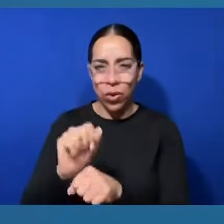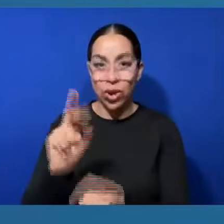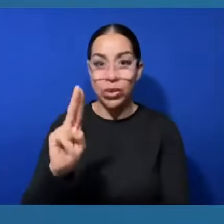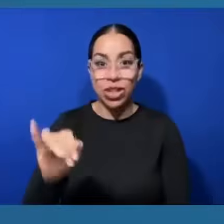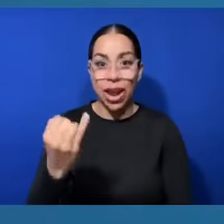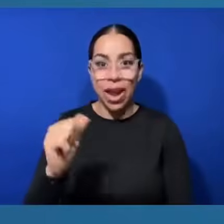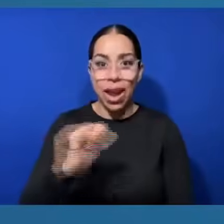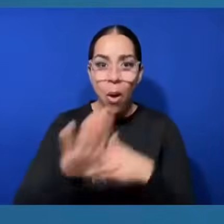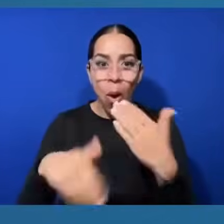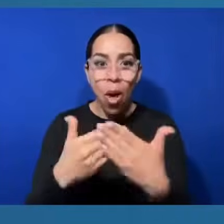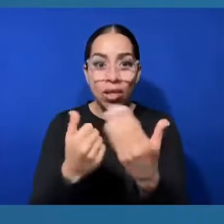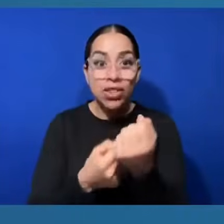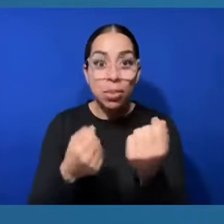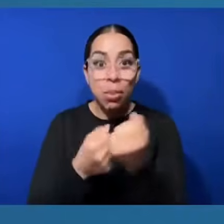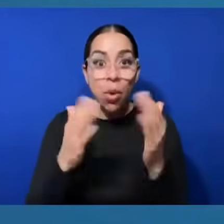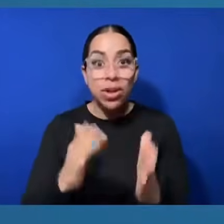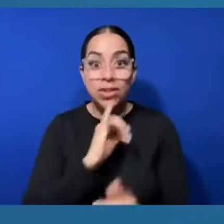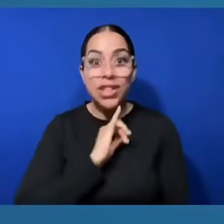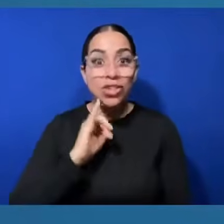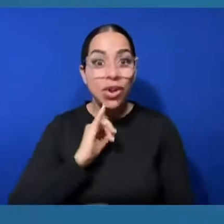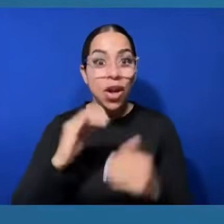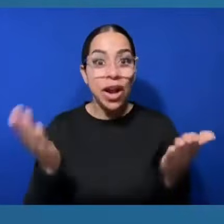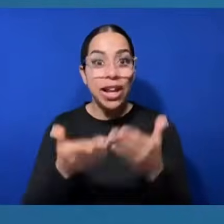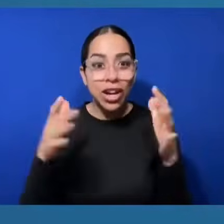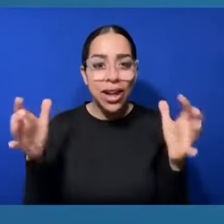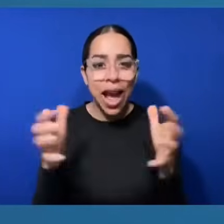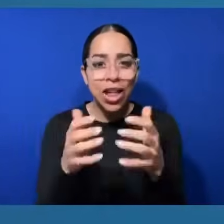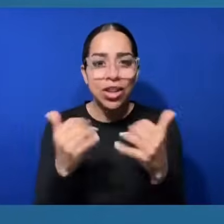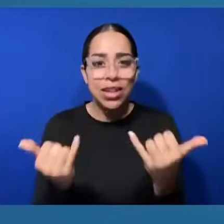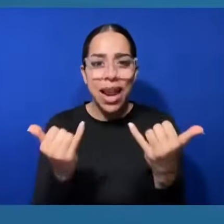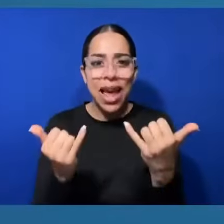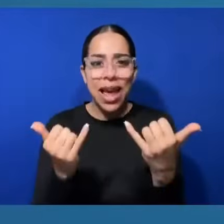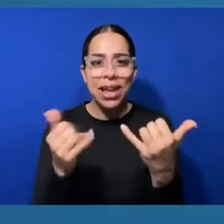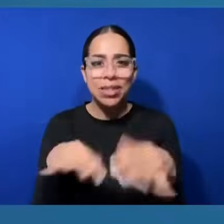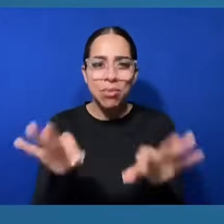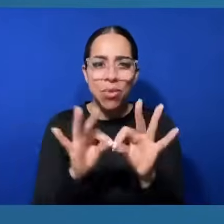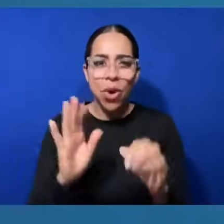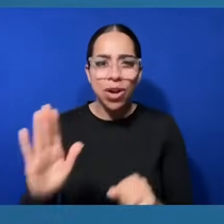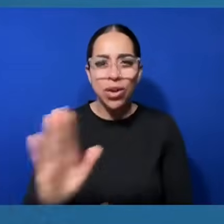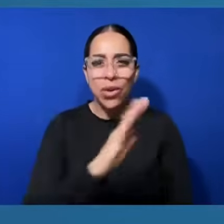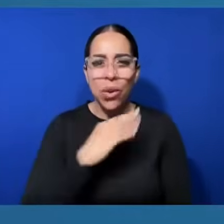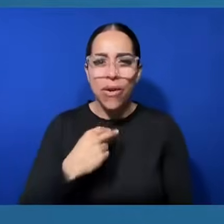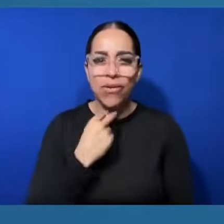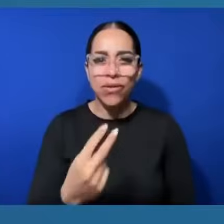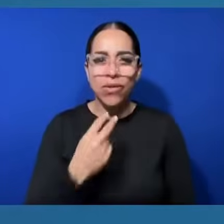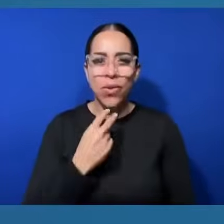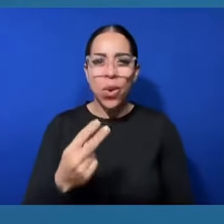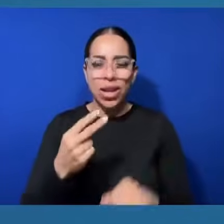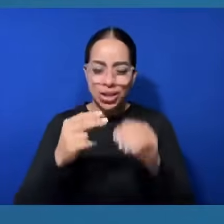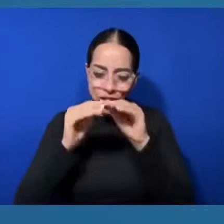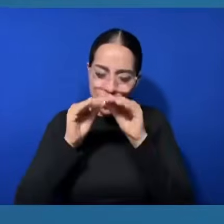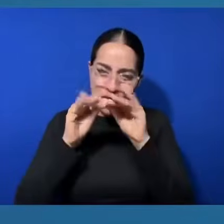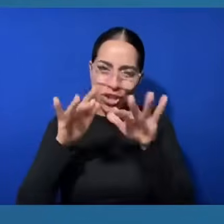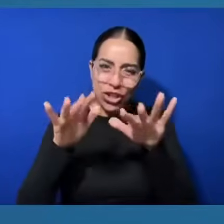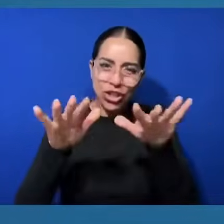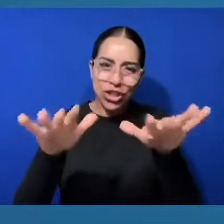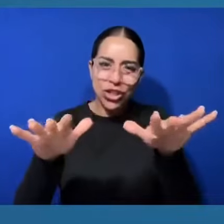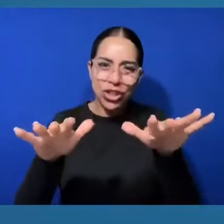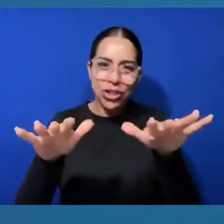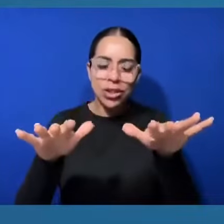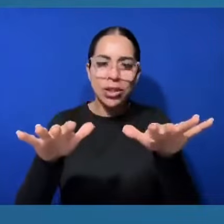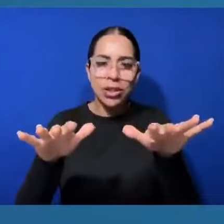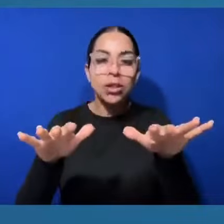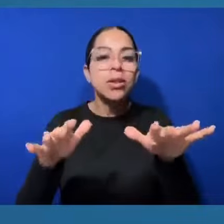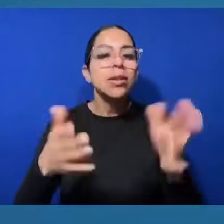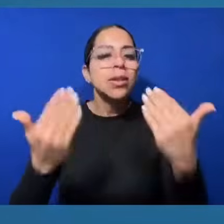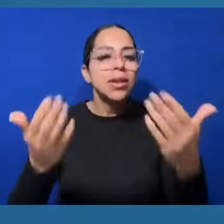Israel who are gathered here today. Make your voices heard. You can do better than that.